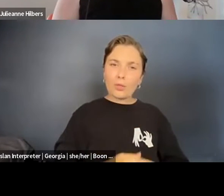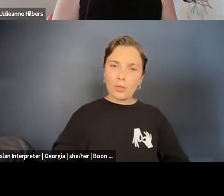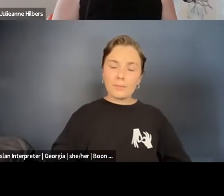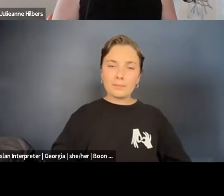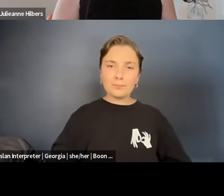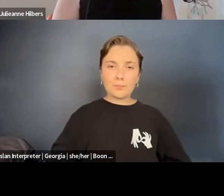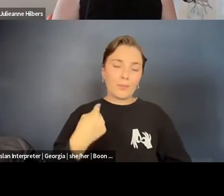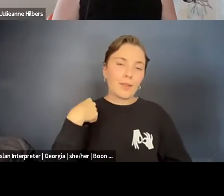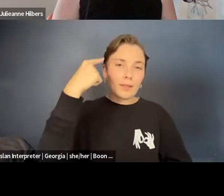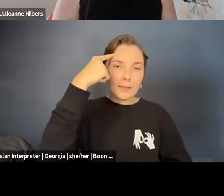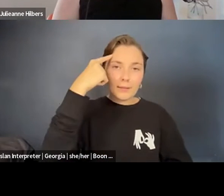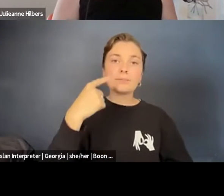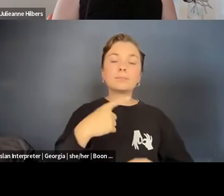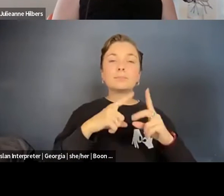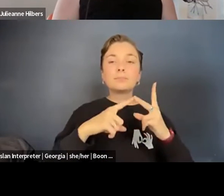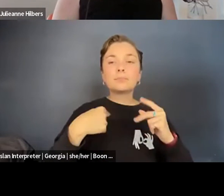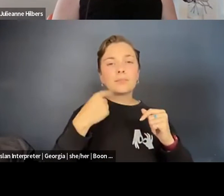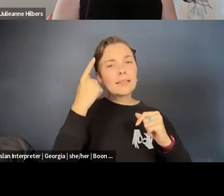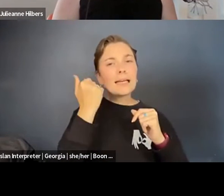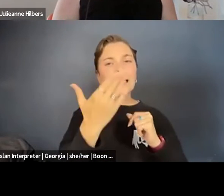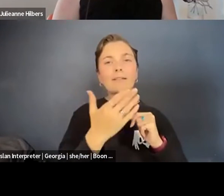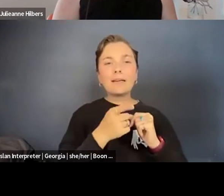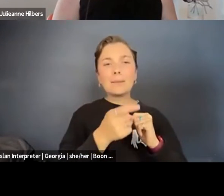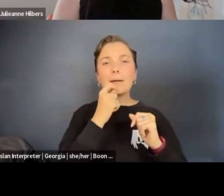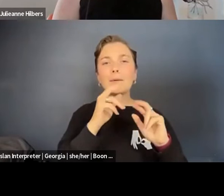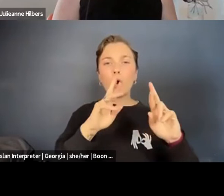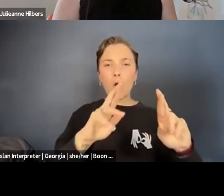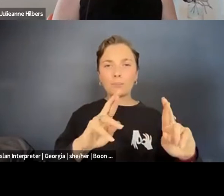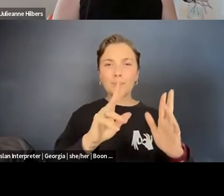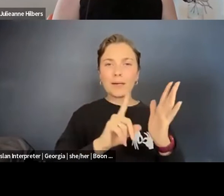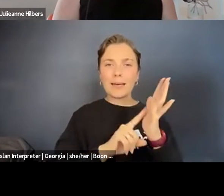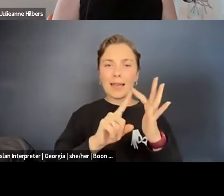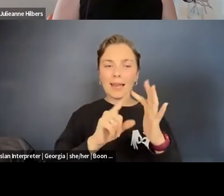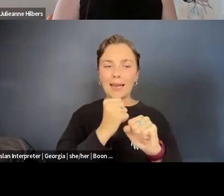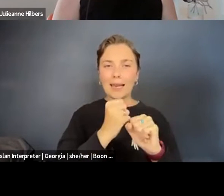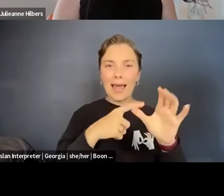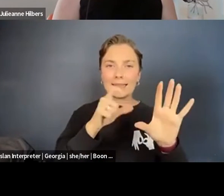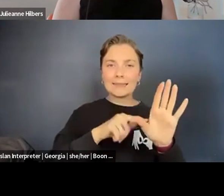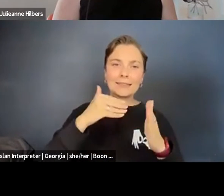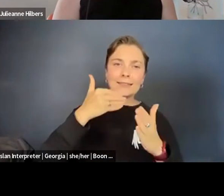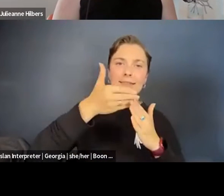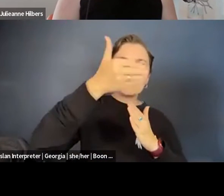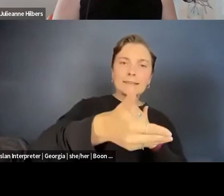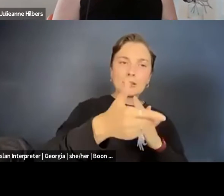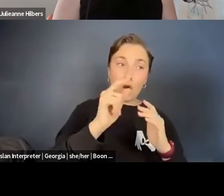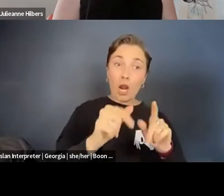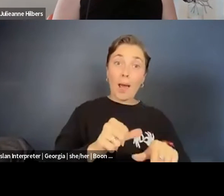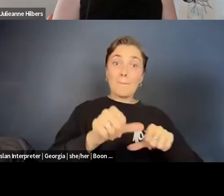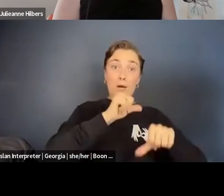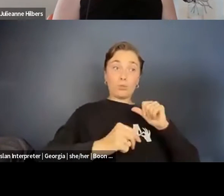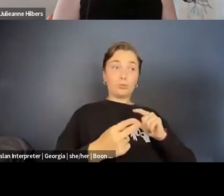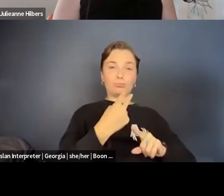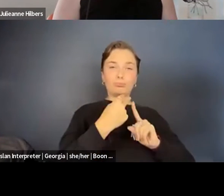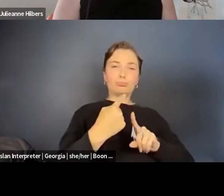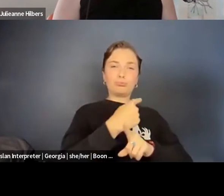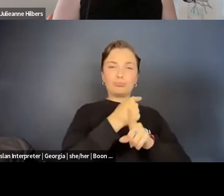And it also probably gave him a little bit of hope that his legacy sort of continued as well. So it sort of goes forward because he had this big